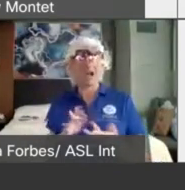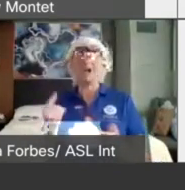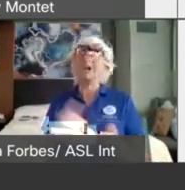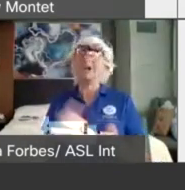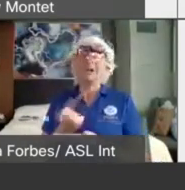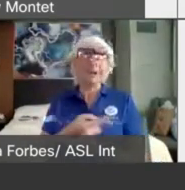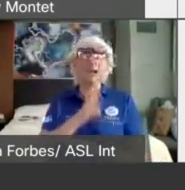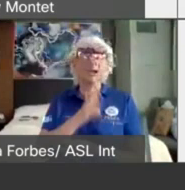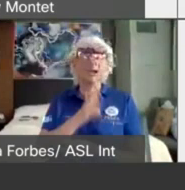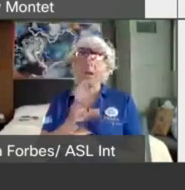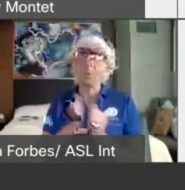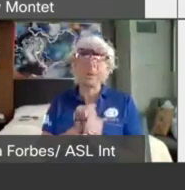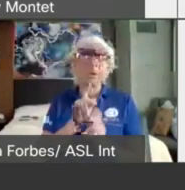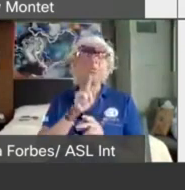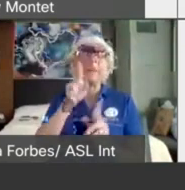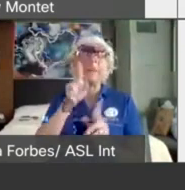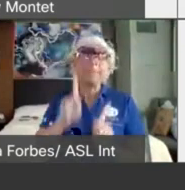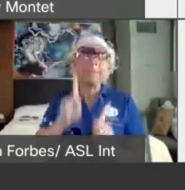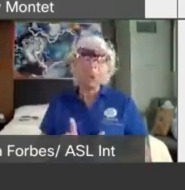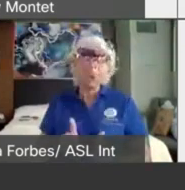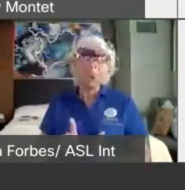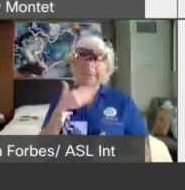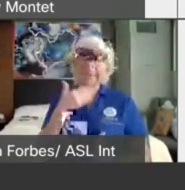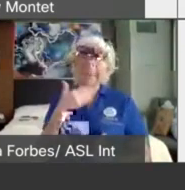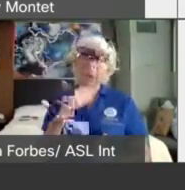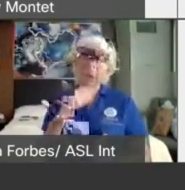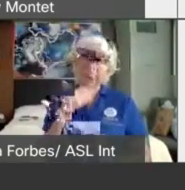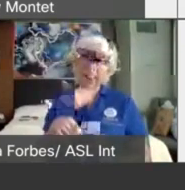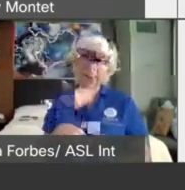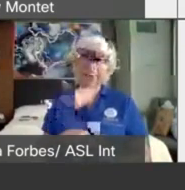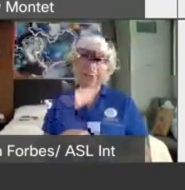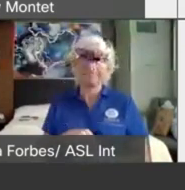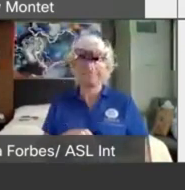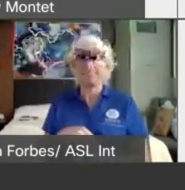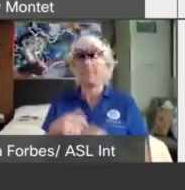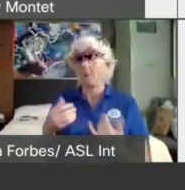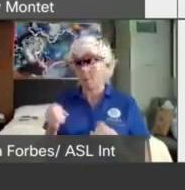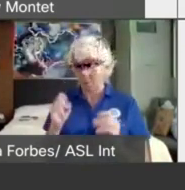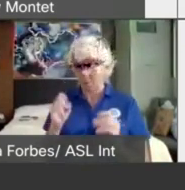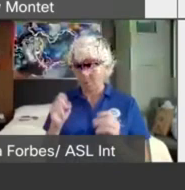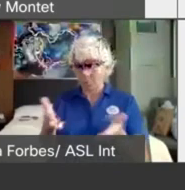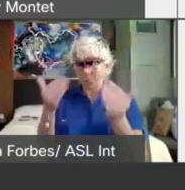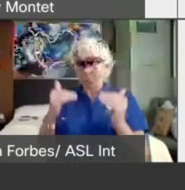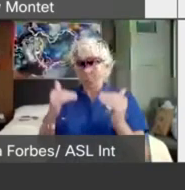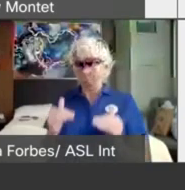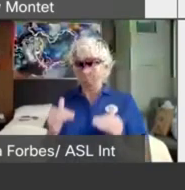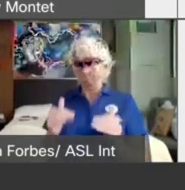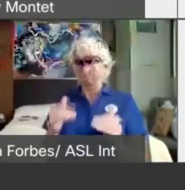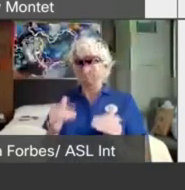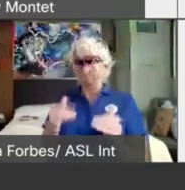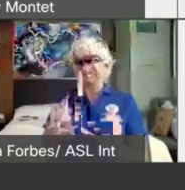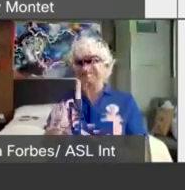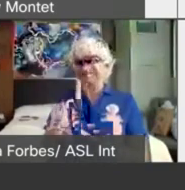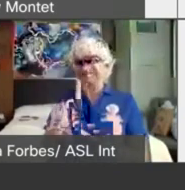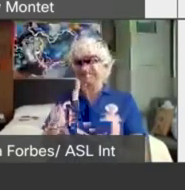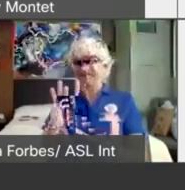is just a better way to go. Okay. Yes. Good deal. Now, moving on, this is for DCEFS.